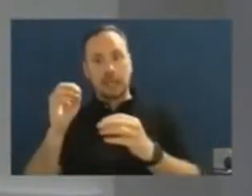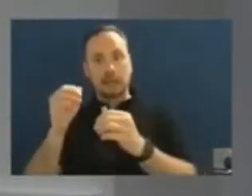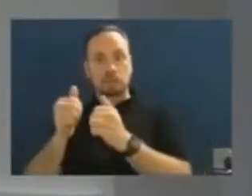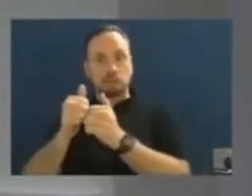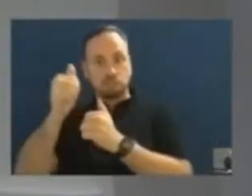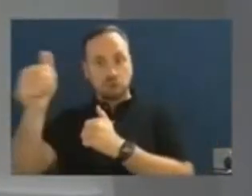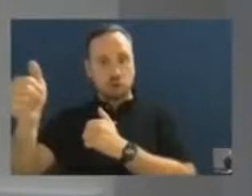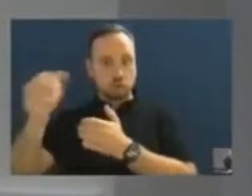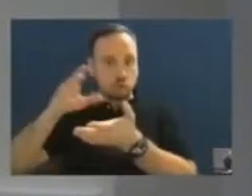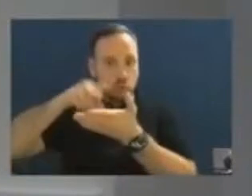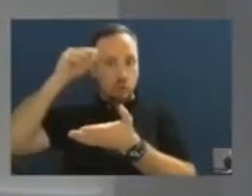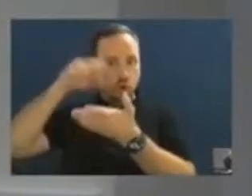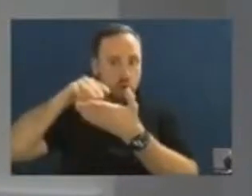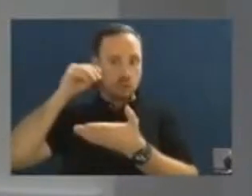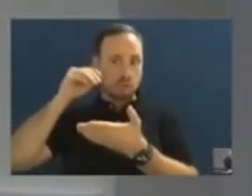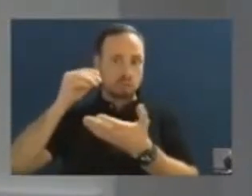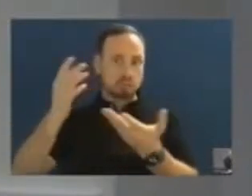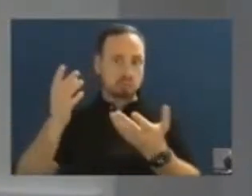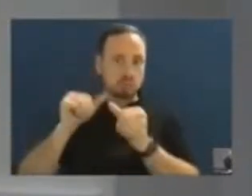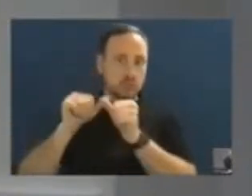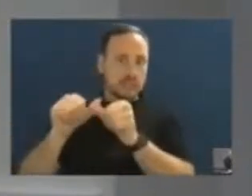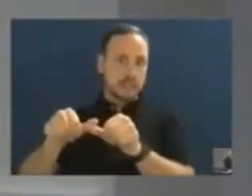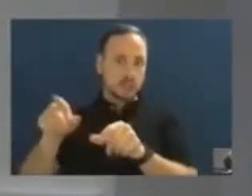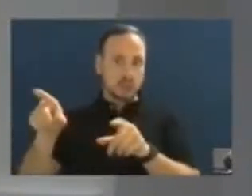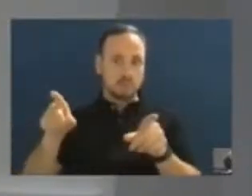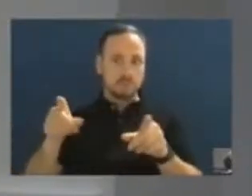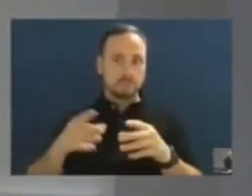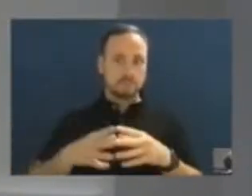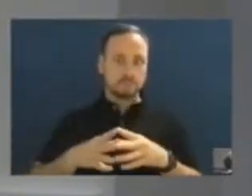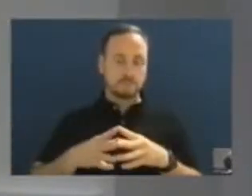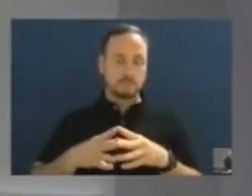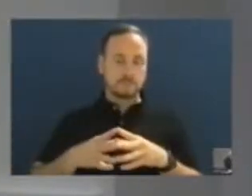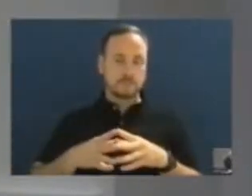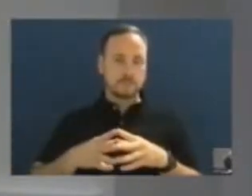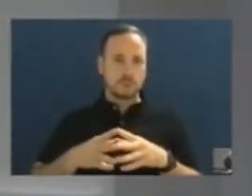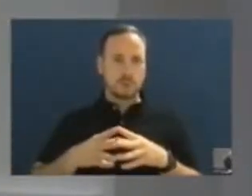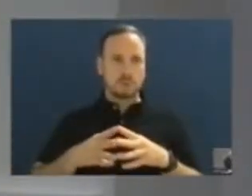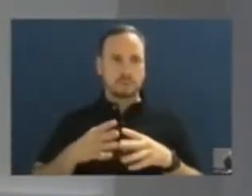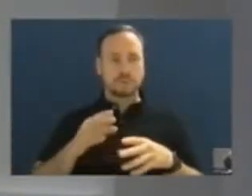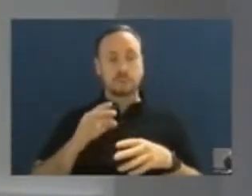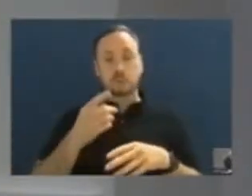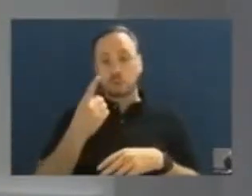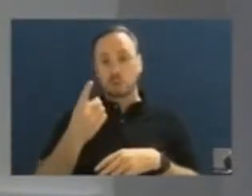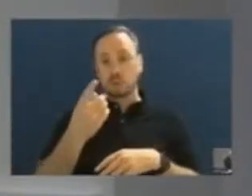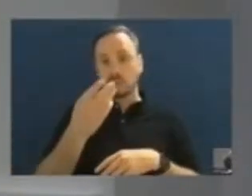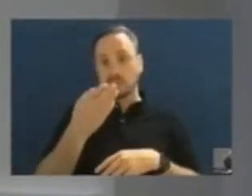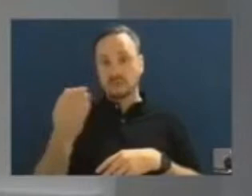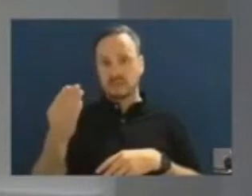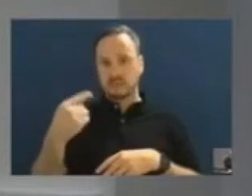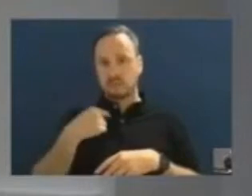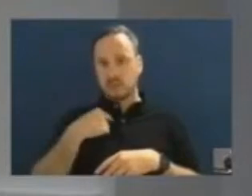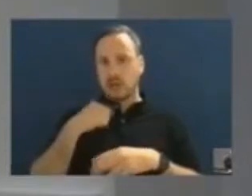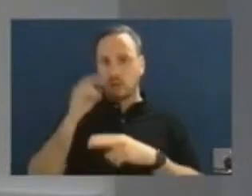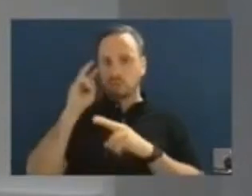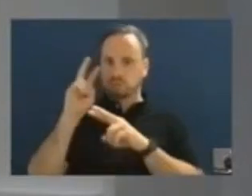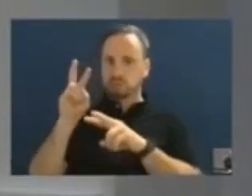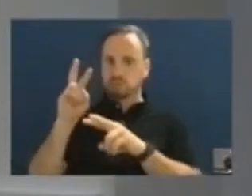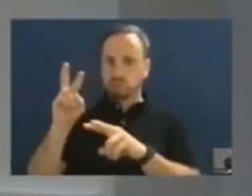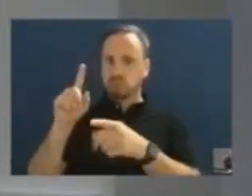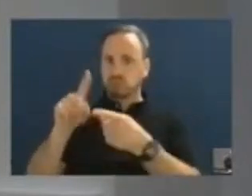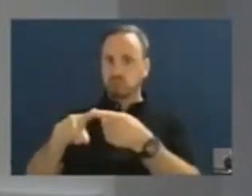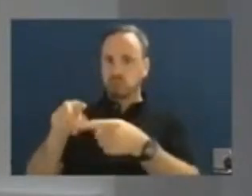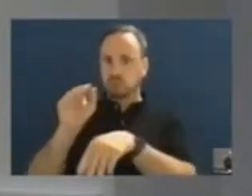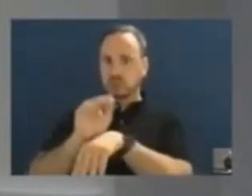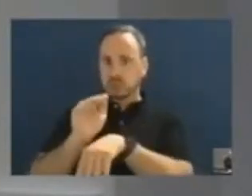continue. And so one of the things that I was certainly looking for from this evening was how